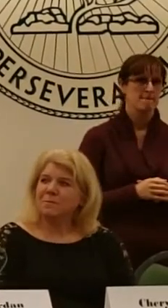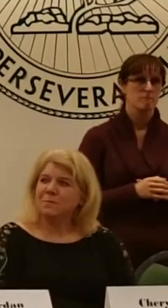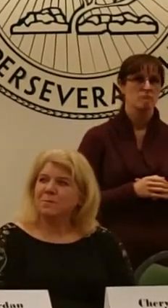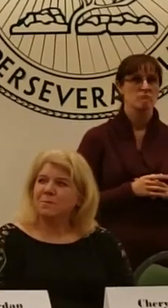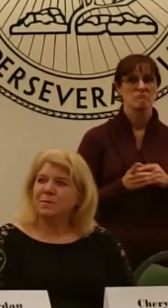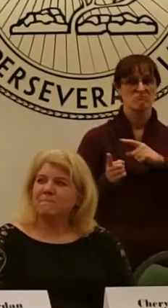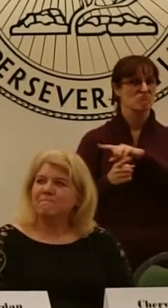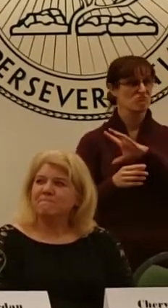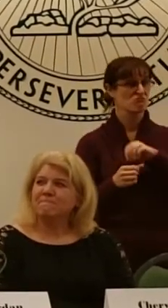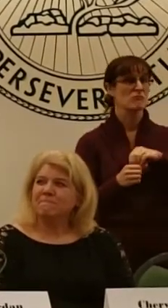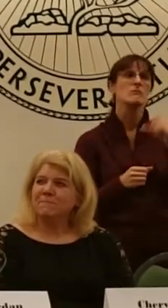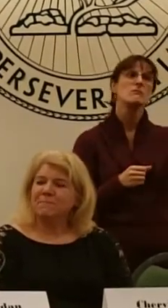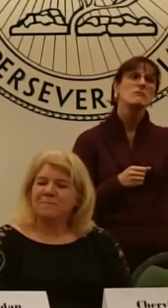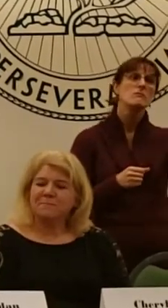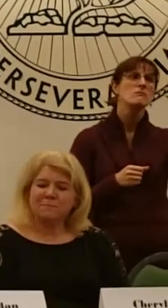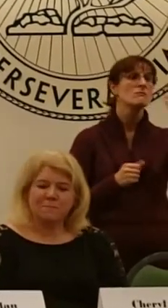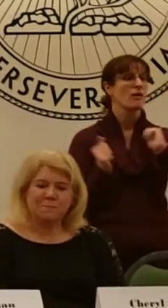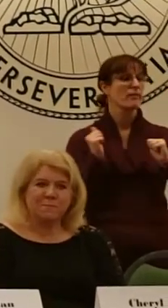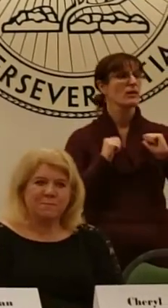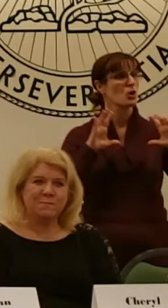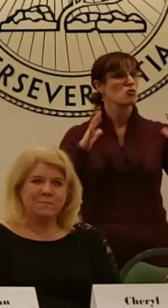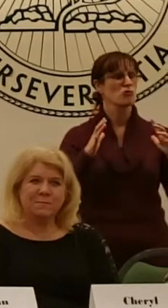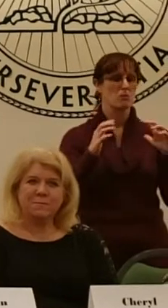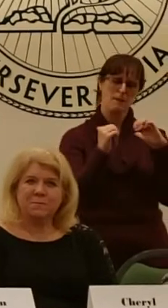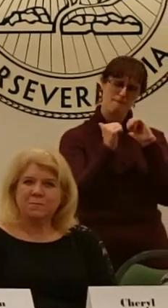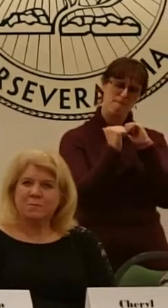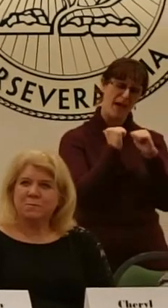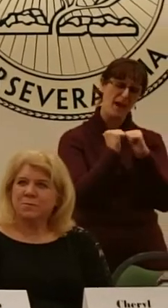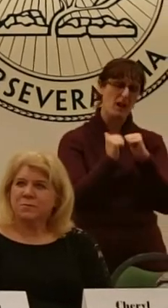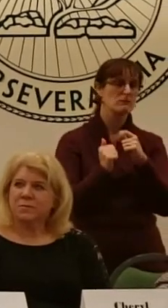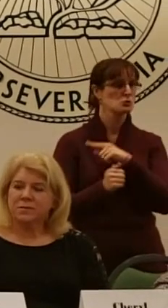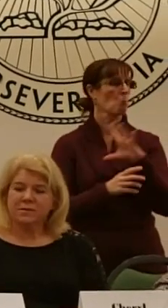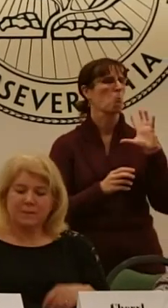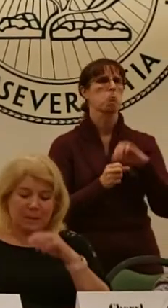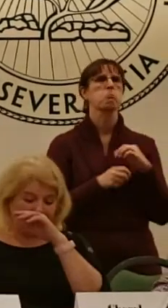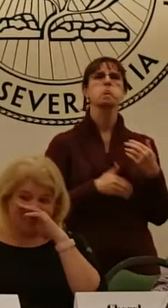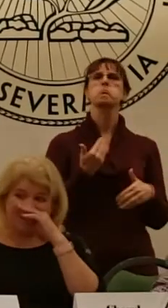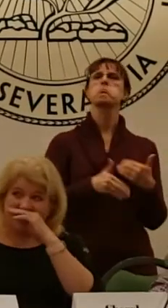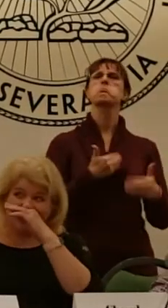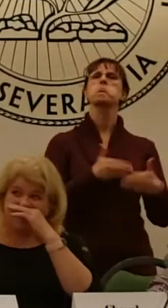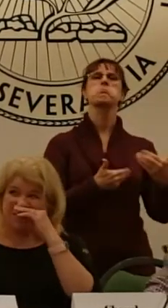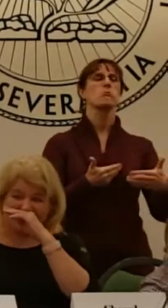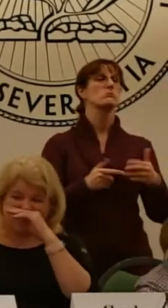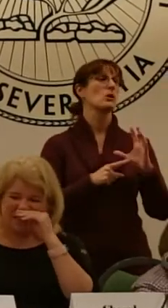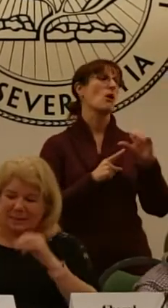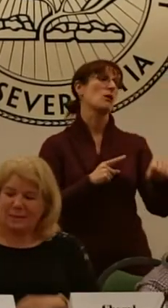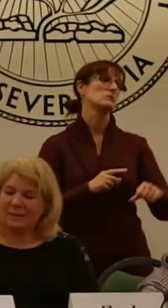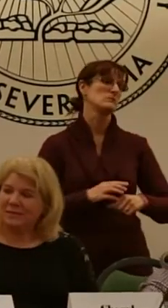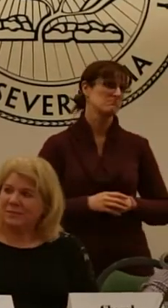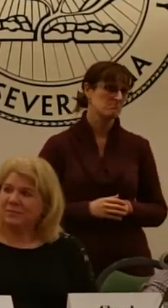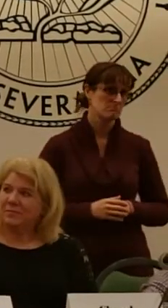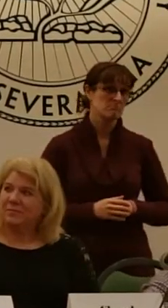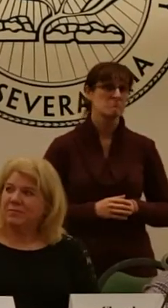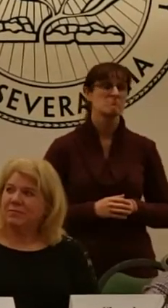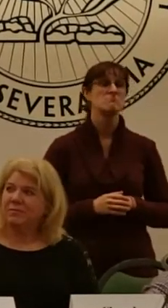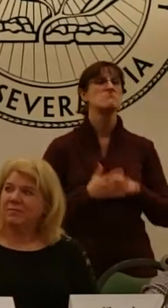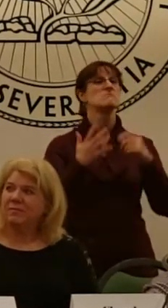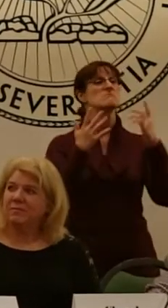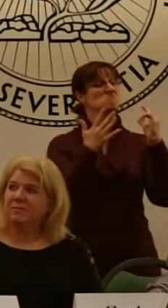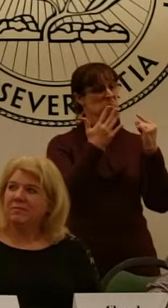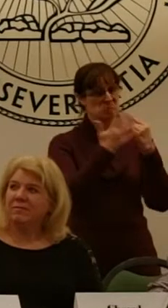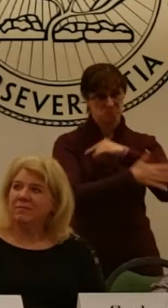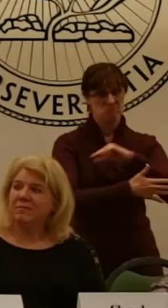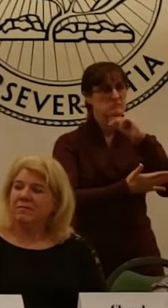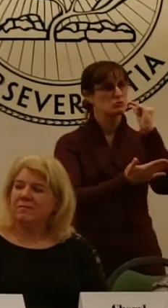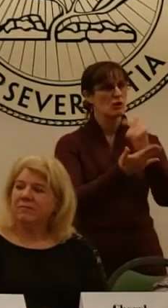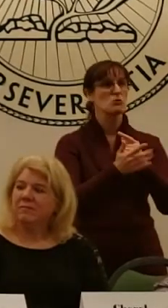It's a competitive environment. And she was right in the thick of it, which was awesome. She then went to Berkshire Music